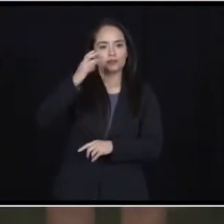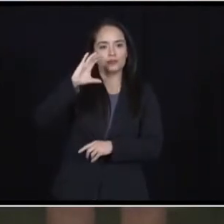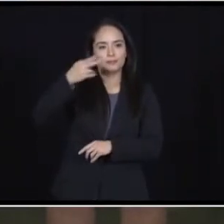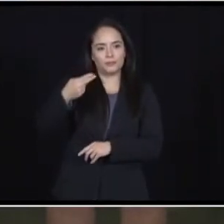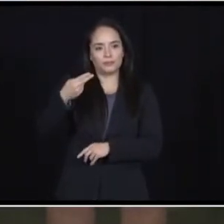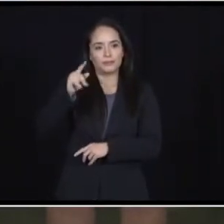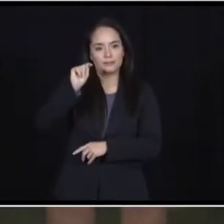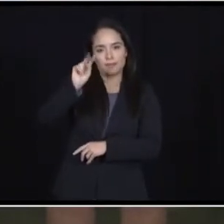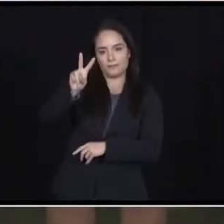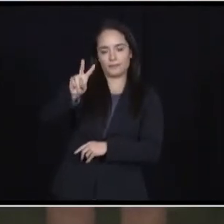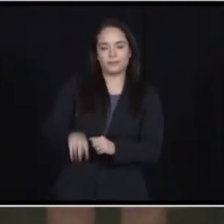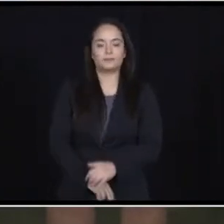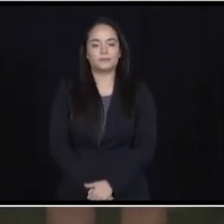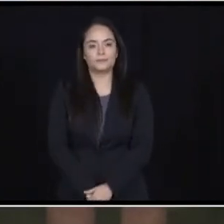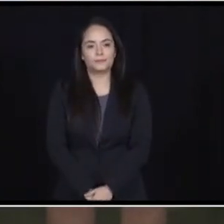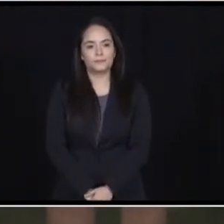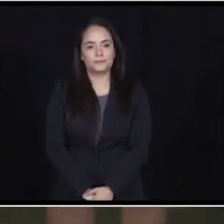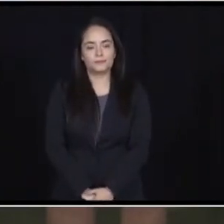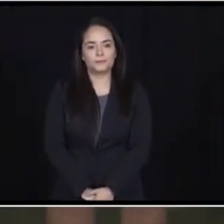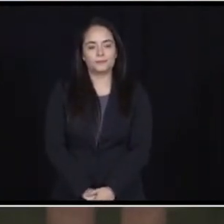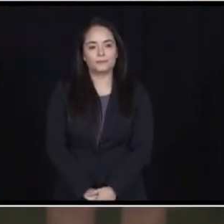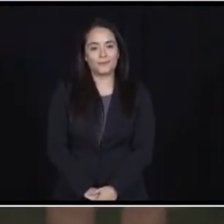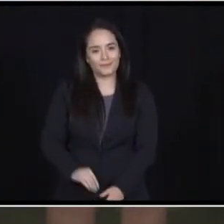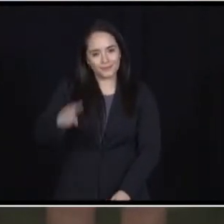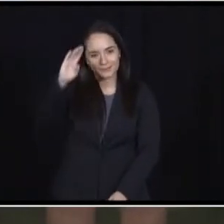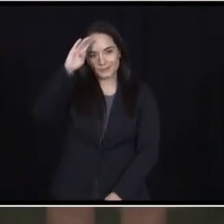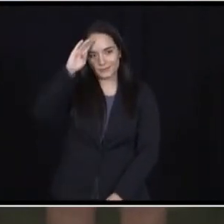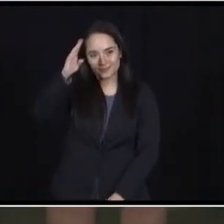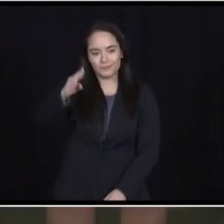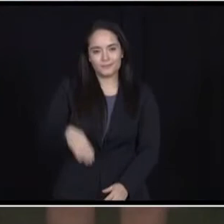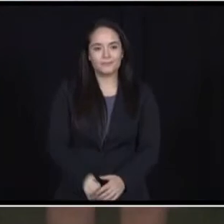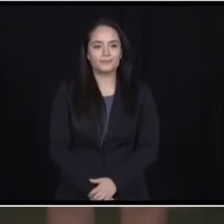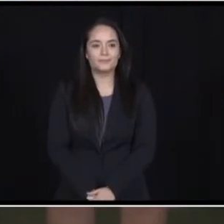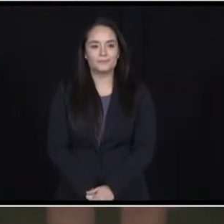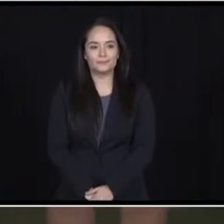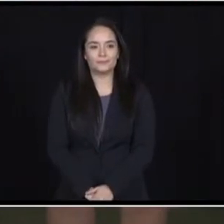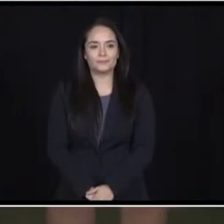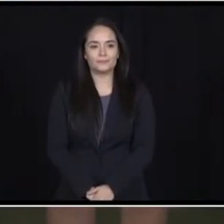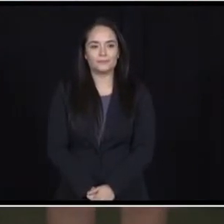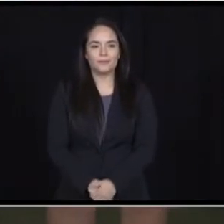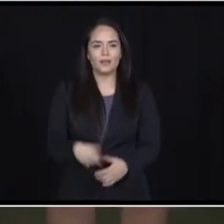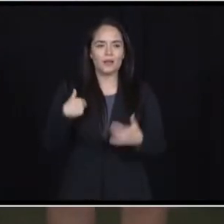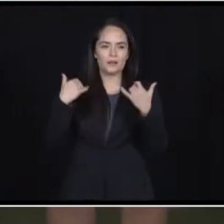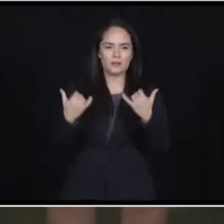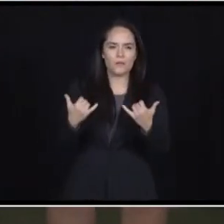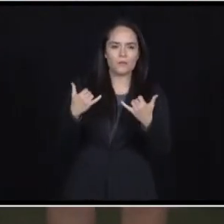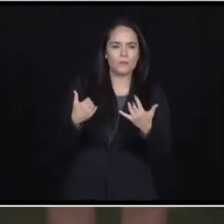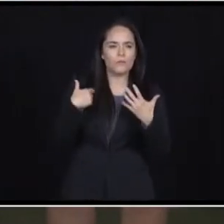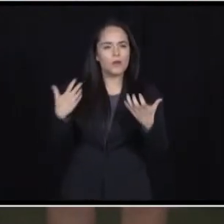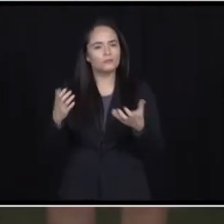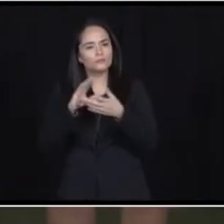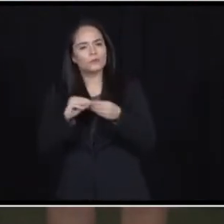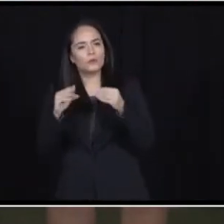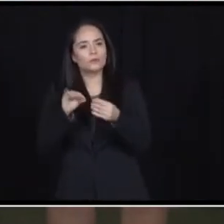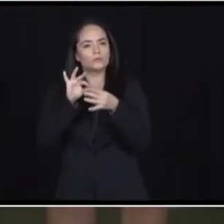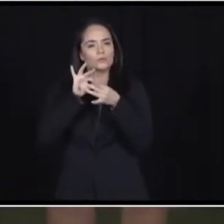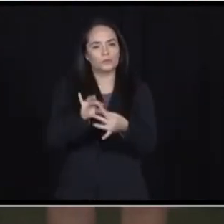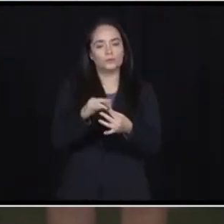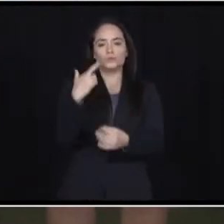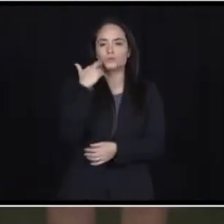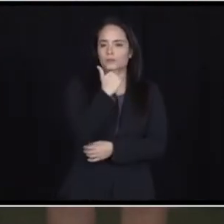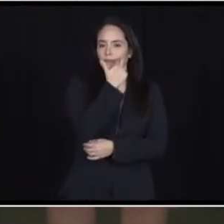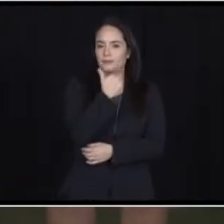ahead. Hi, Randy. Hi, Premier. We're doing a story today on restaurateurs and some councillors